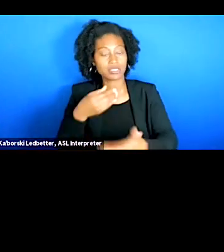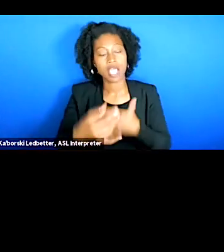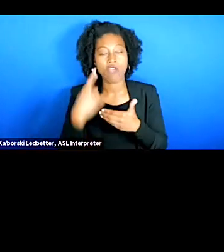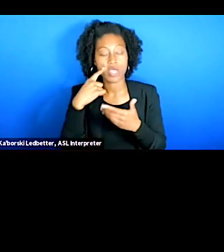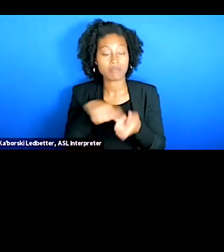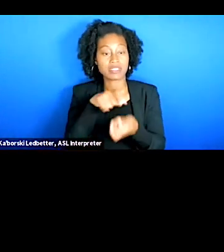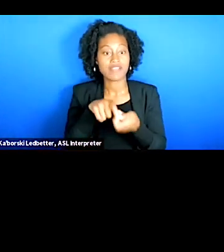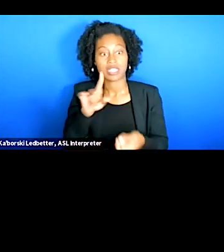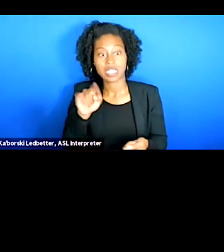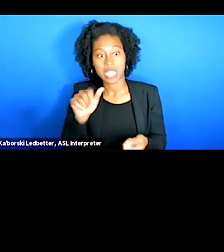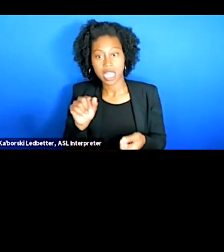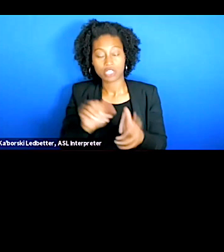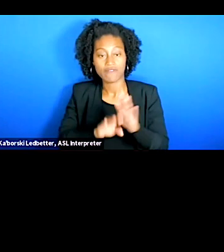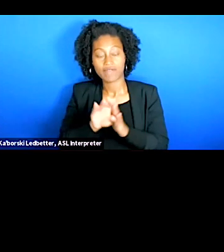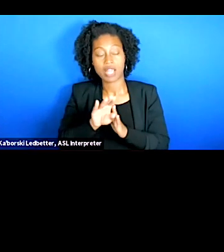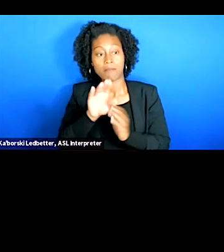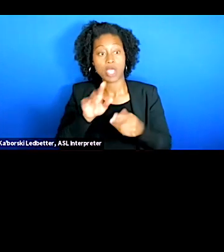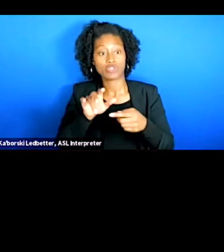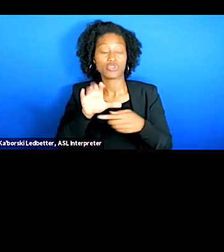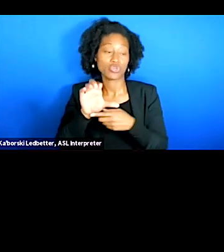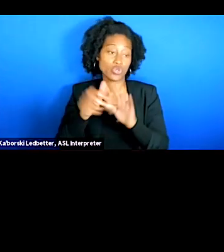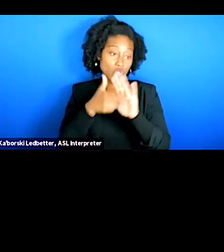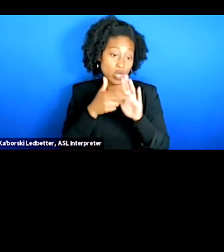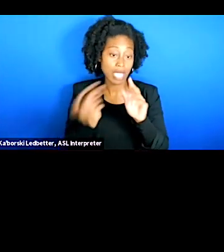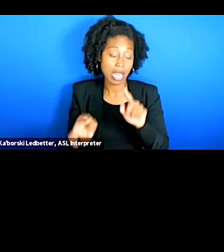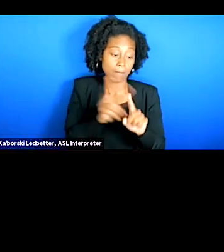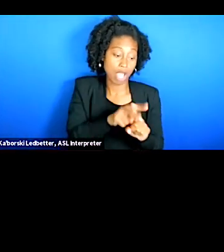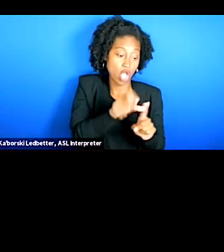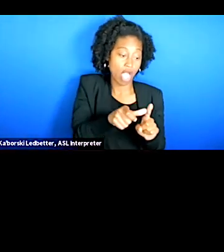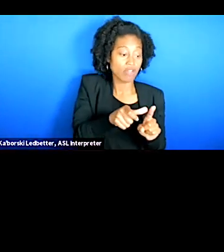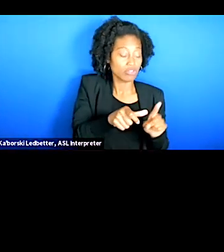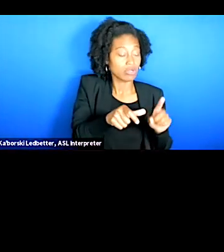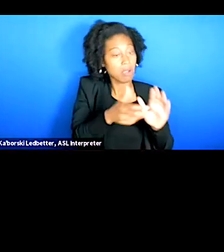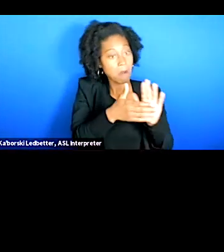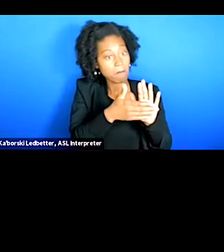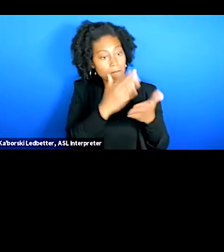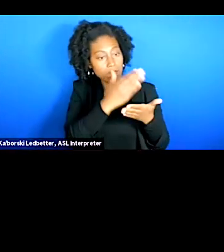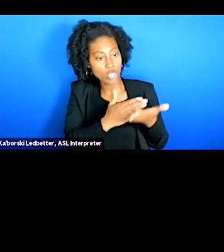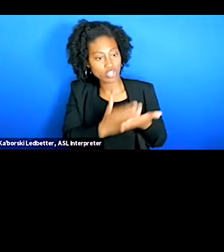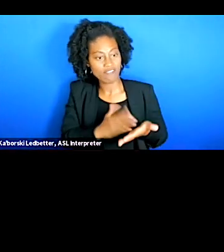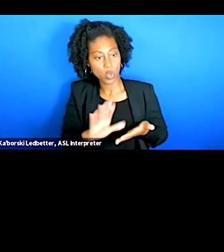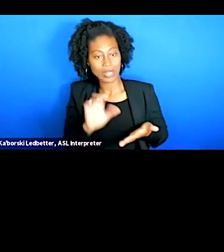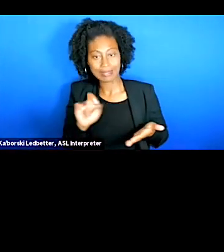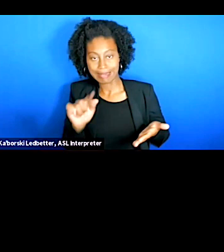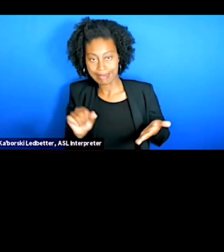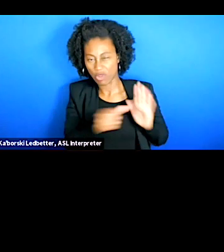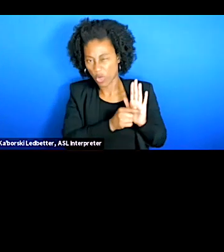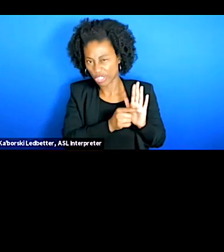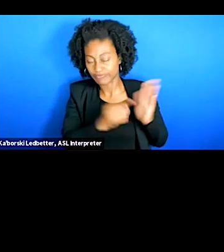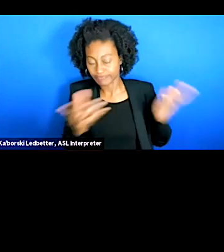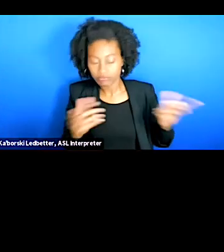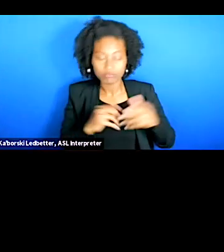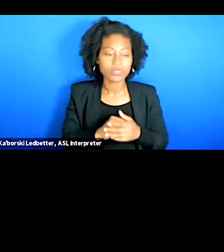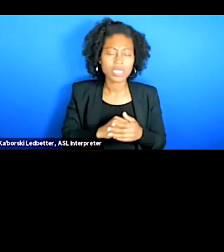to developing codes that can then be applied to other sections of the data. Here is an example from our literature